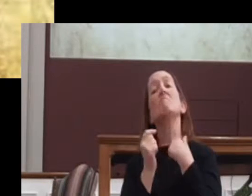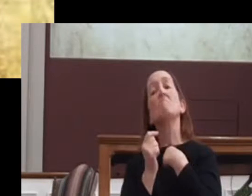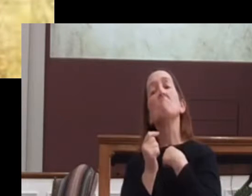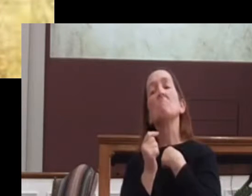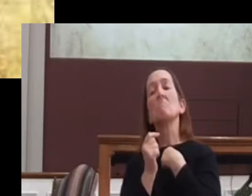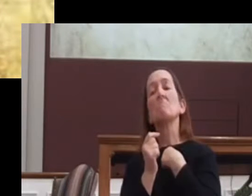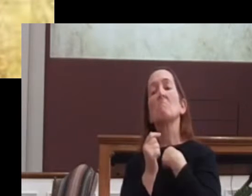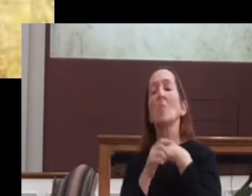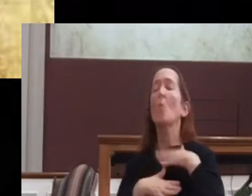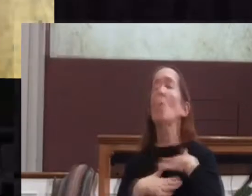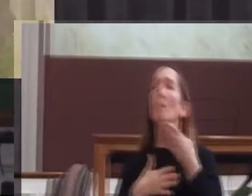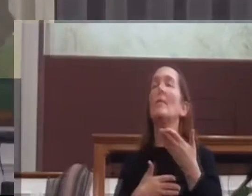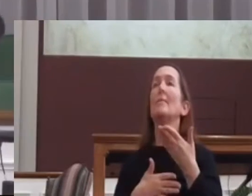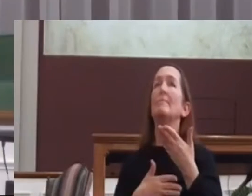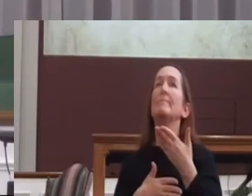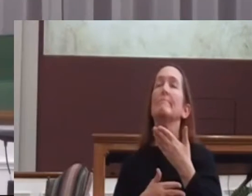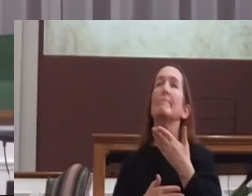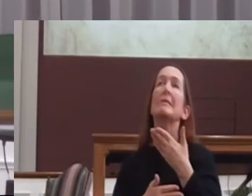Now,